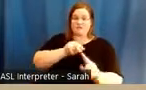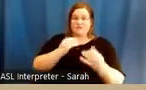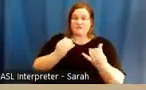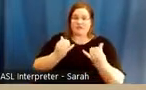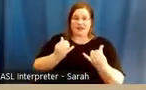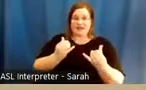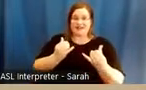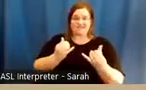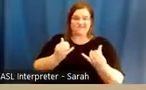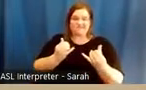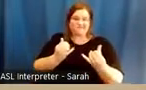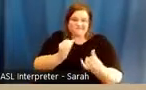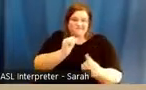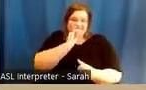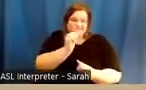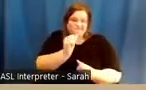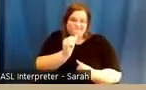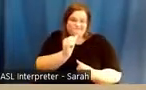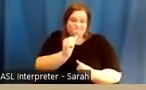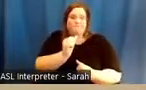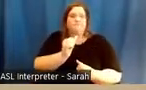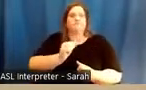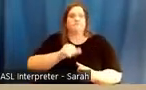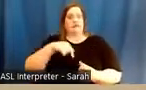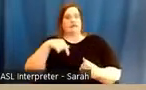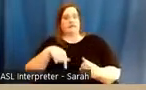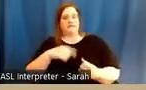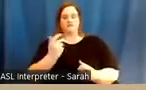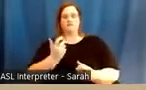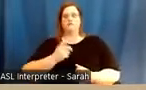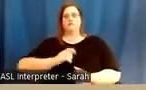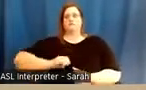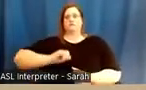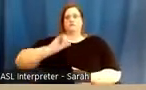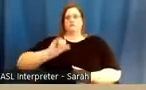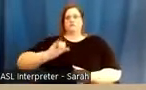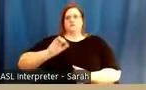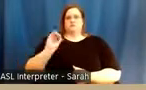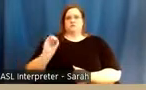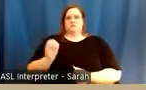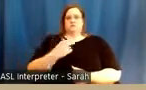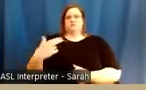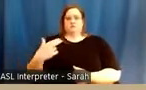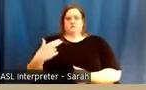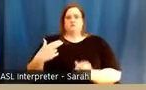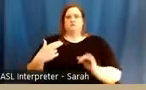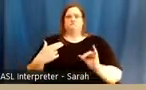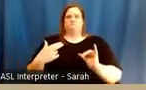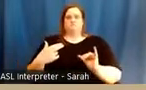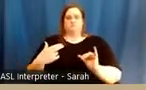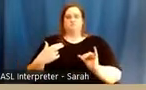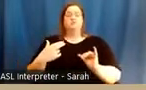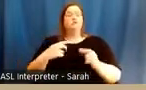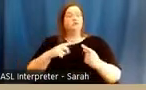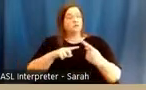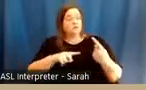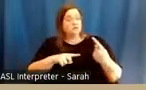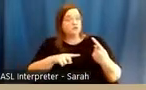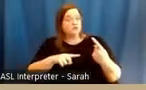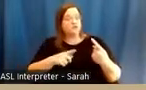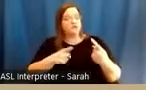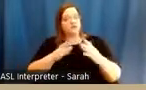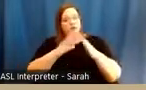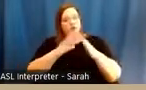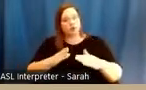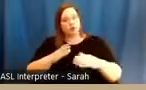there isn't. And this is a real wake-up call for us to make sure that not only that the units are available, there